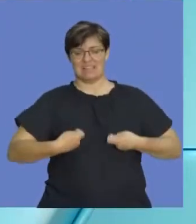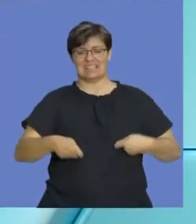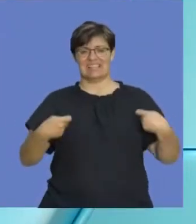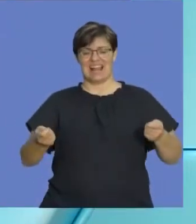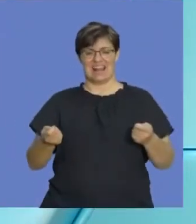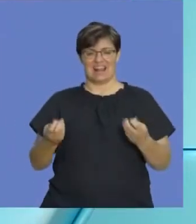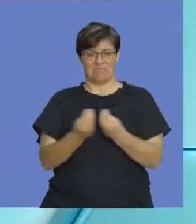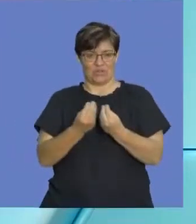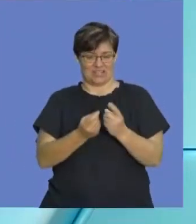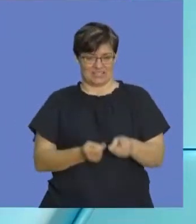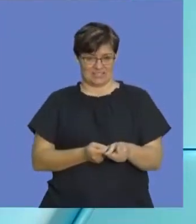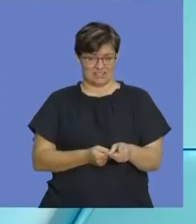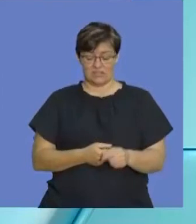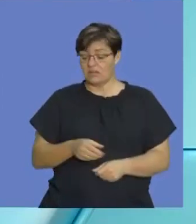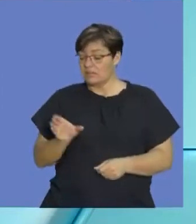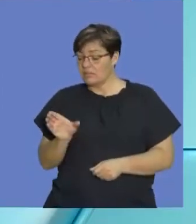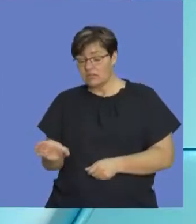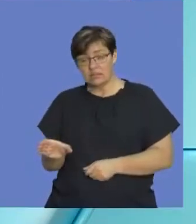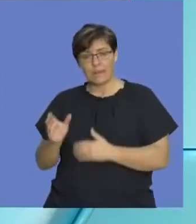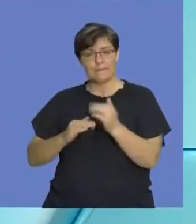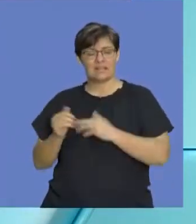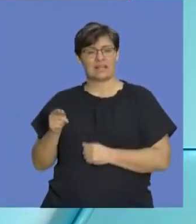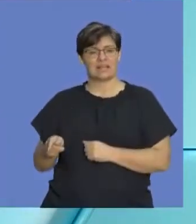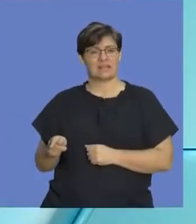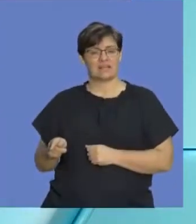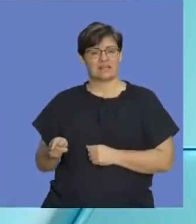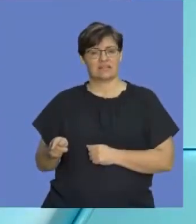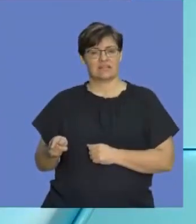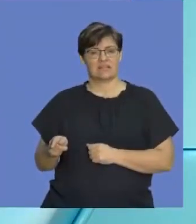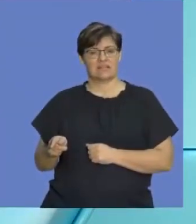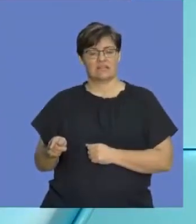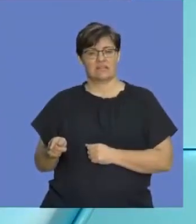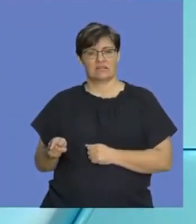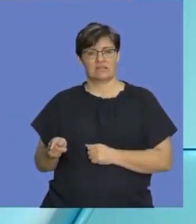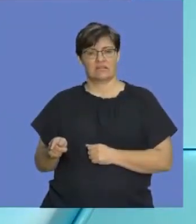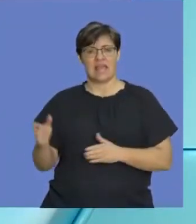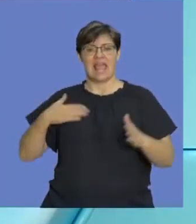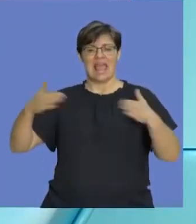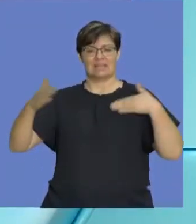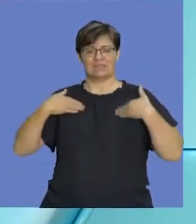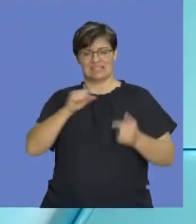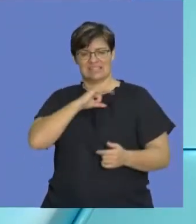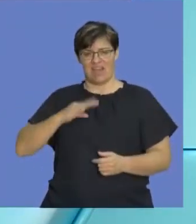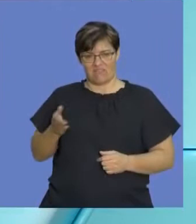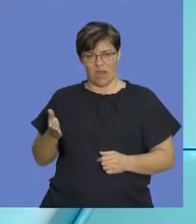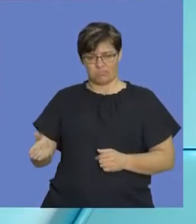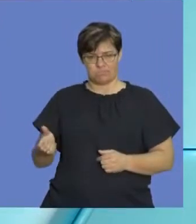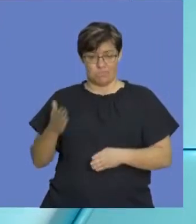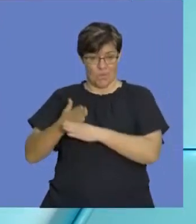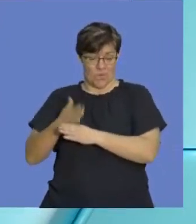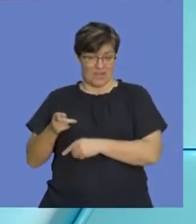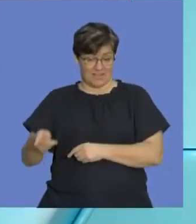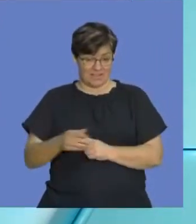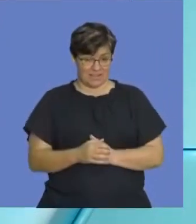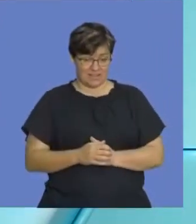goods. And the third part of the building is occupied by your admin staff. Clear? So